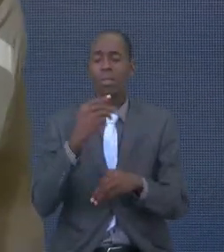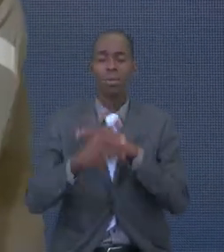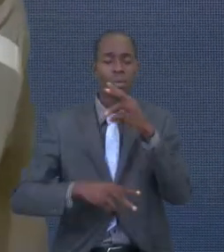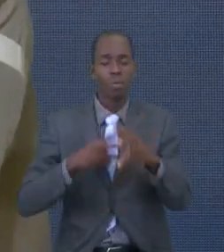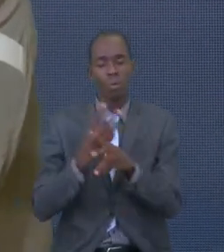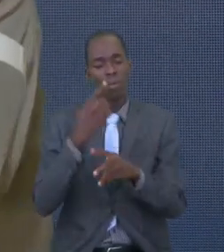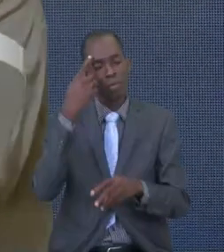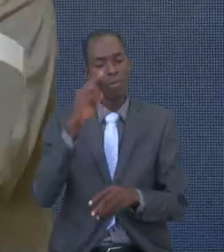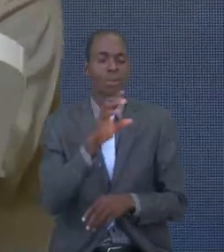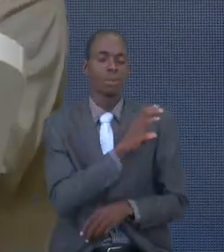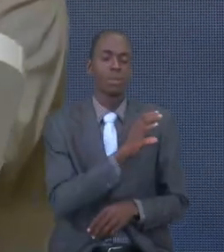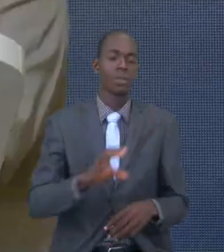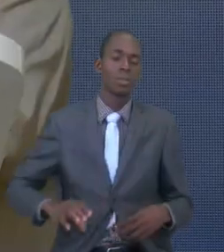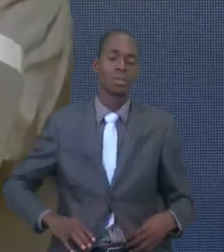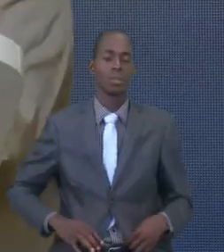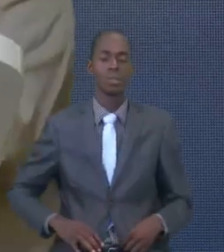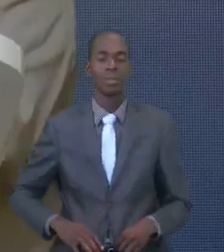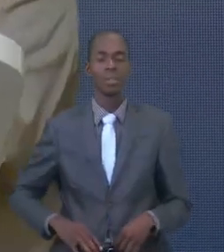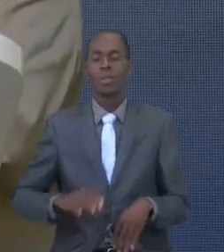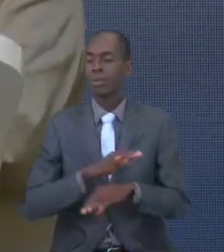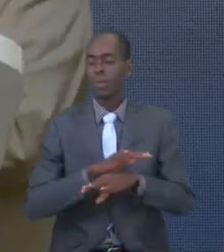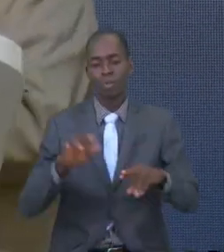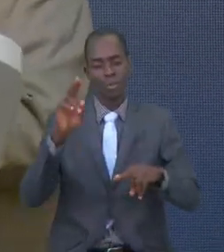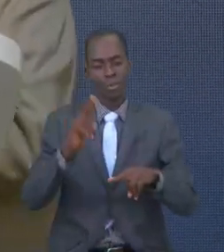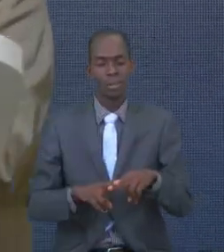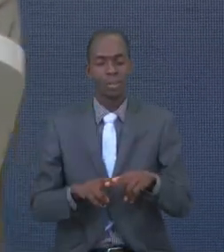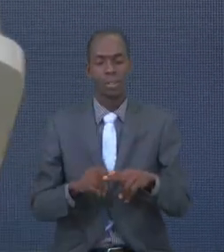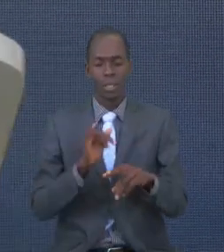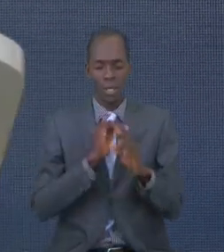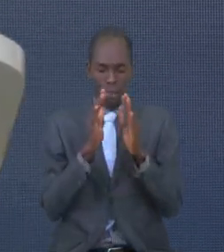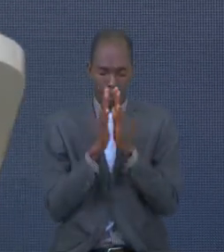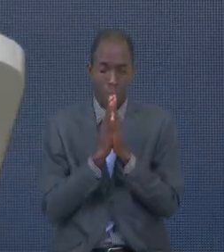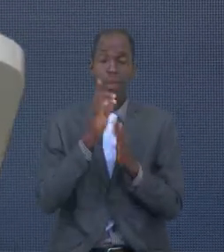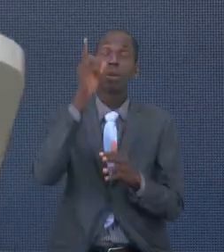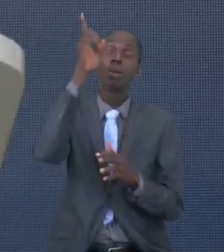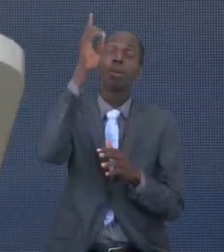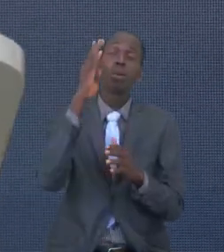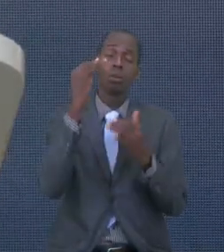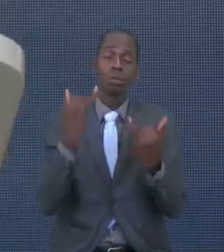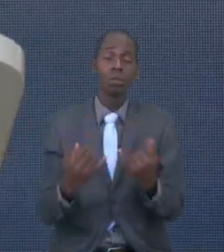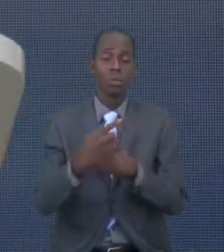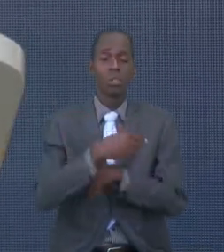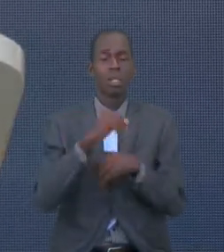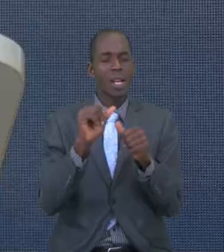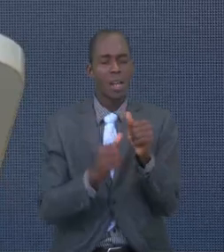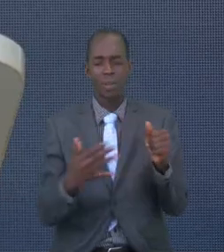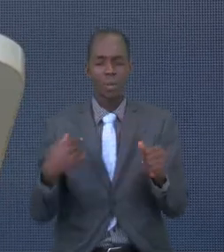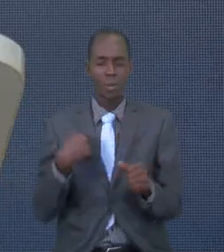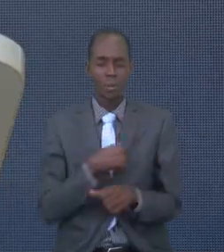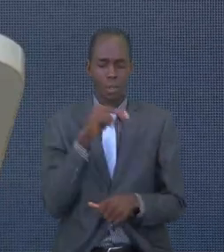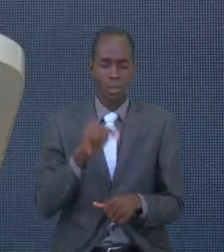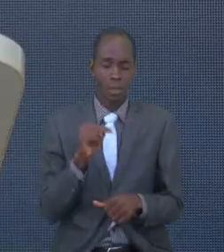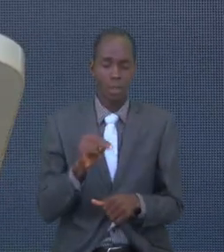Christ. Don't sit down. I pray, Lord, today, everything we need,